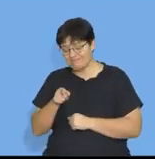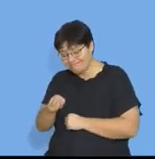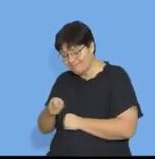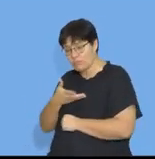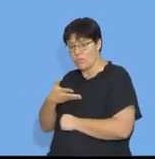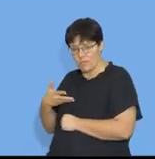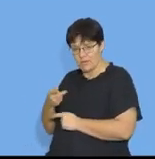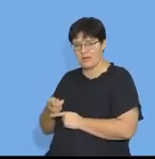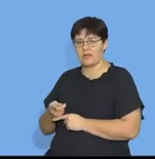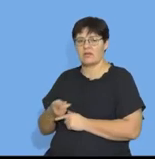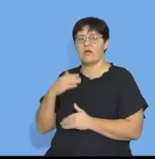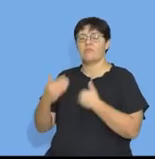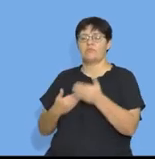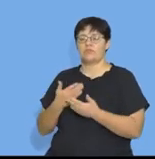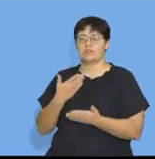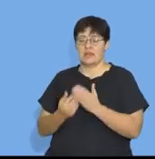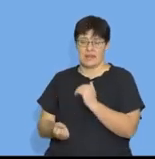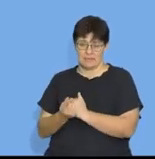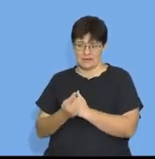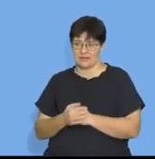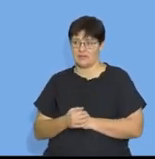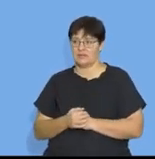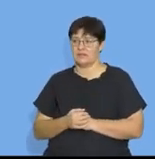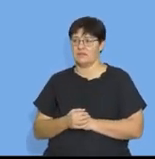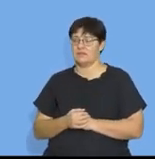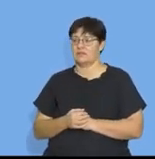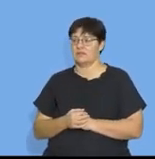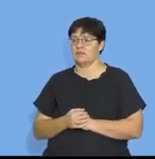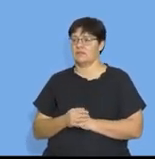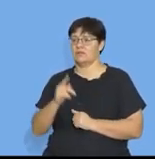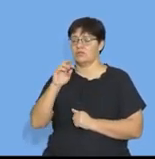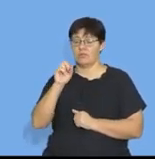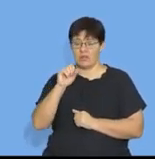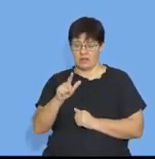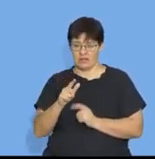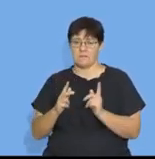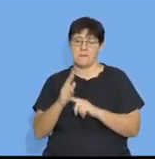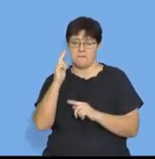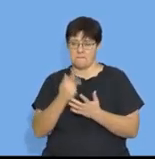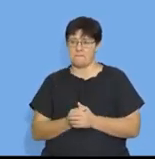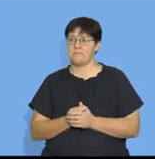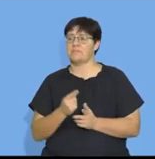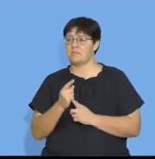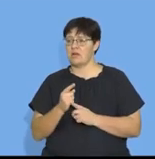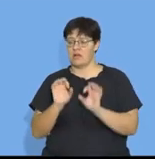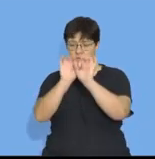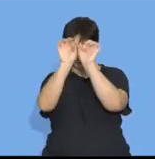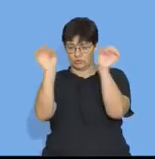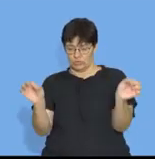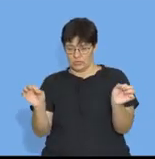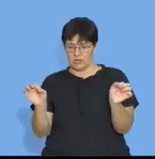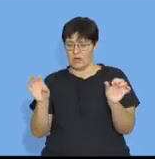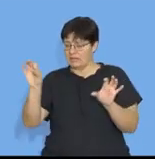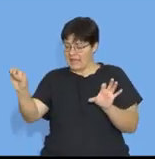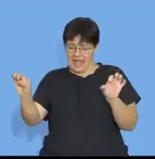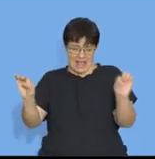surgical procedure. We also know that this procedure can occur in females, and it's called a tubule ligation. And this is when